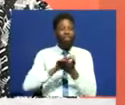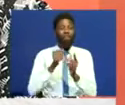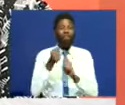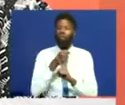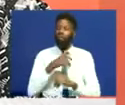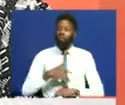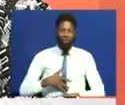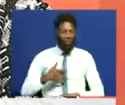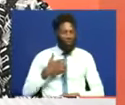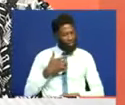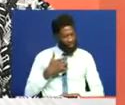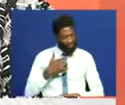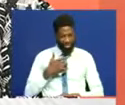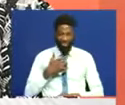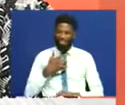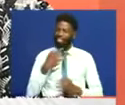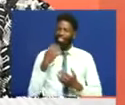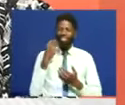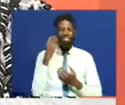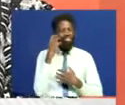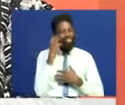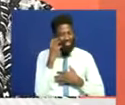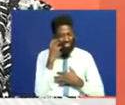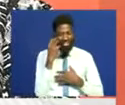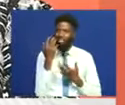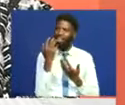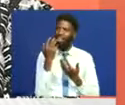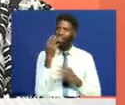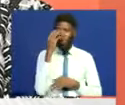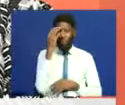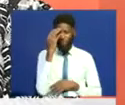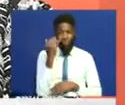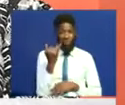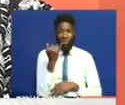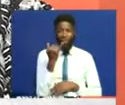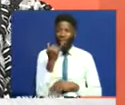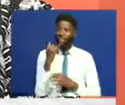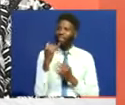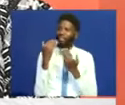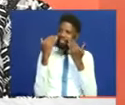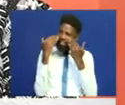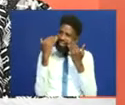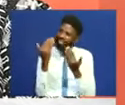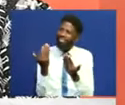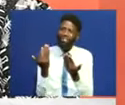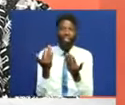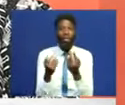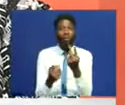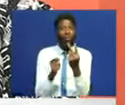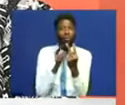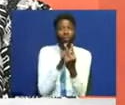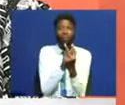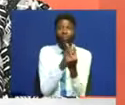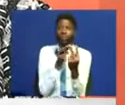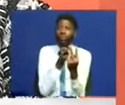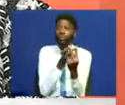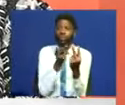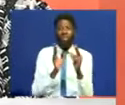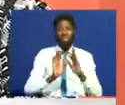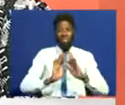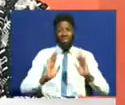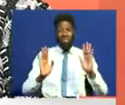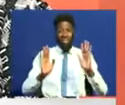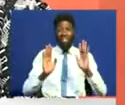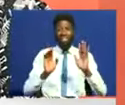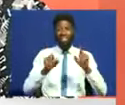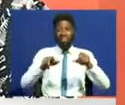the brutality of the cases that we have seen. Not just the 2 cases that the media has taken up and